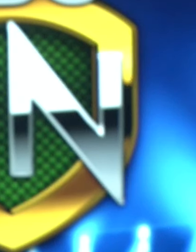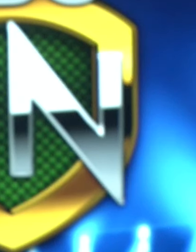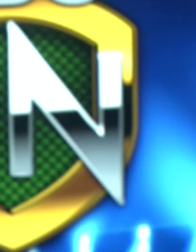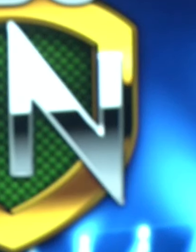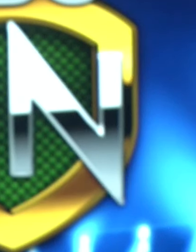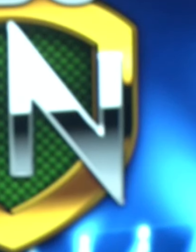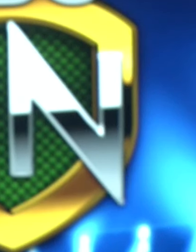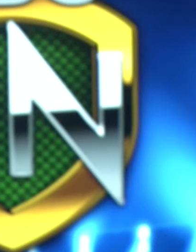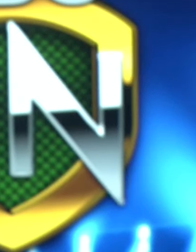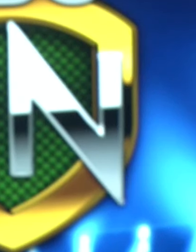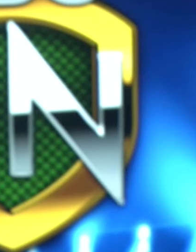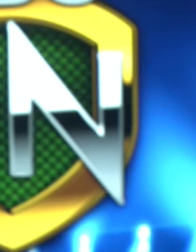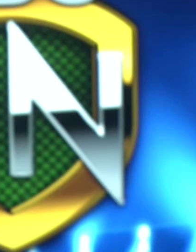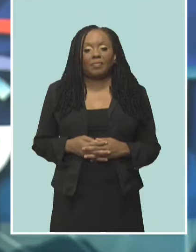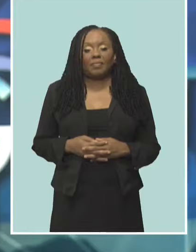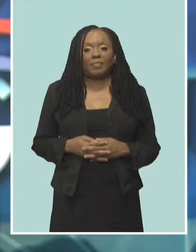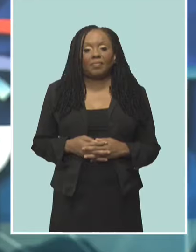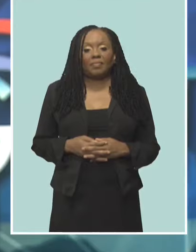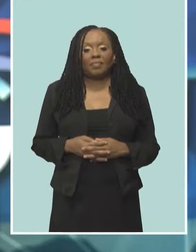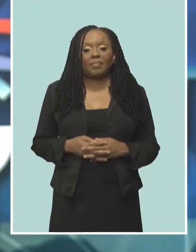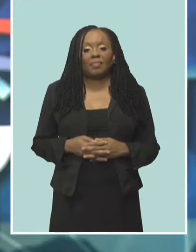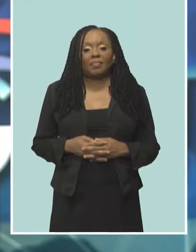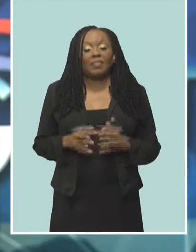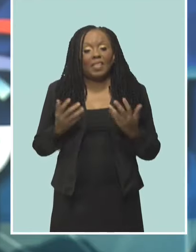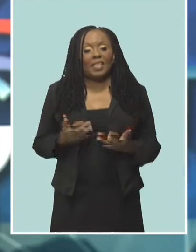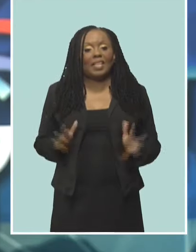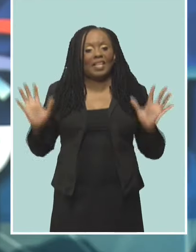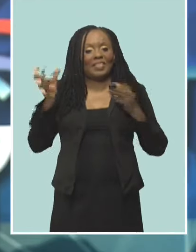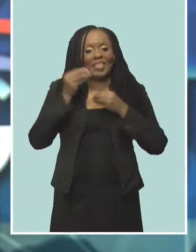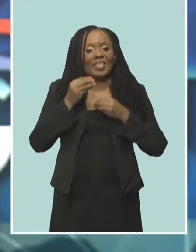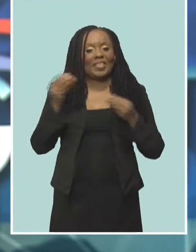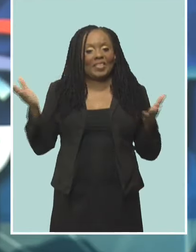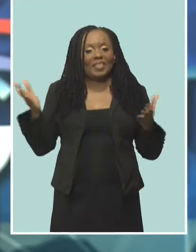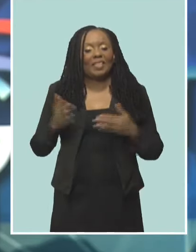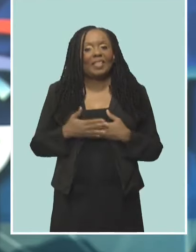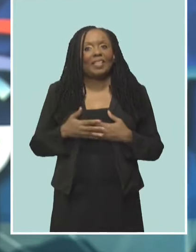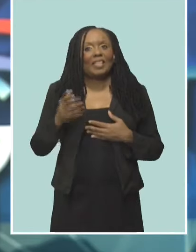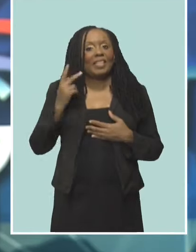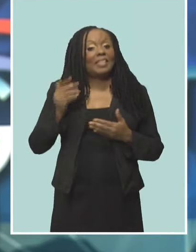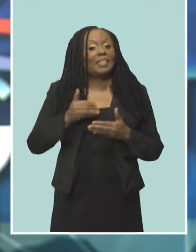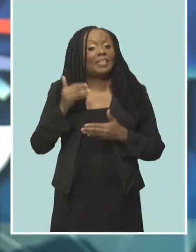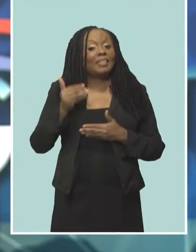54.10 seconds. That's sports. That's our news, and I'll see you